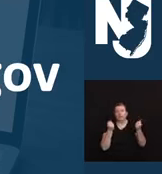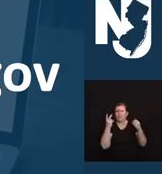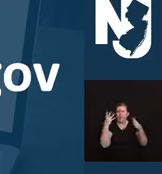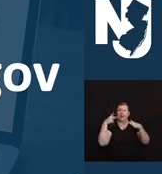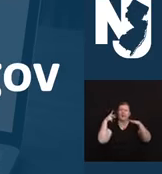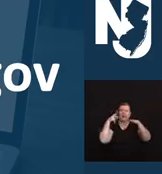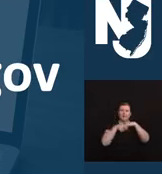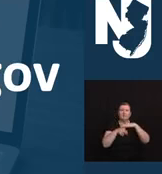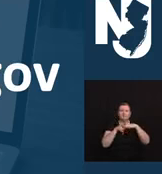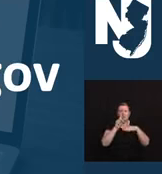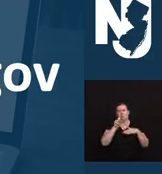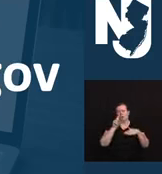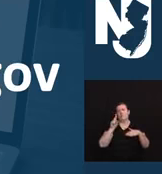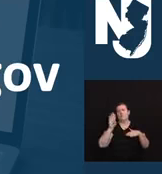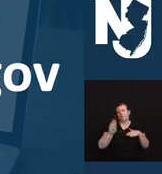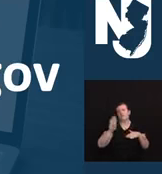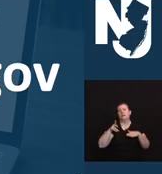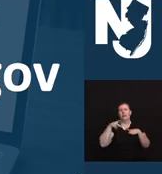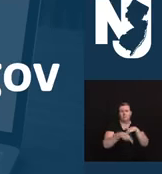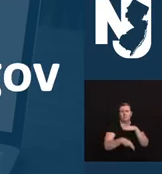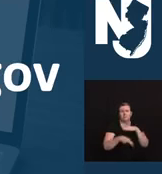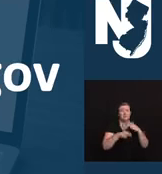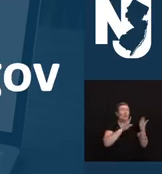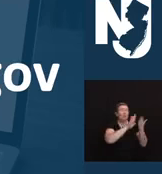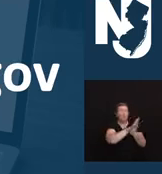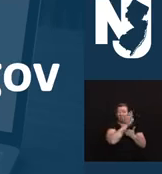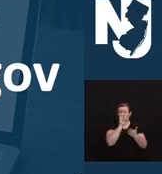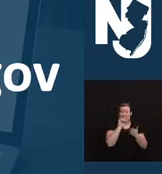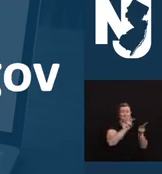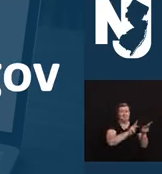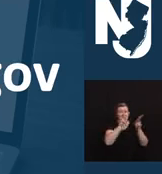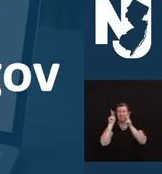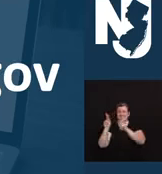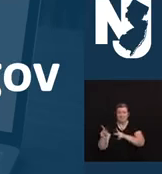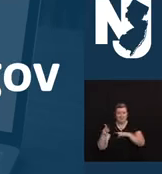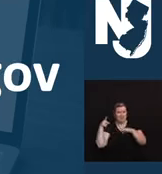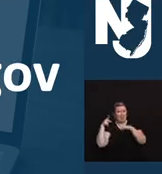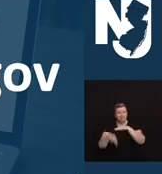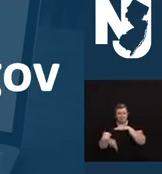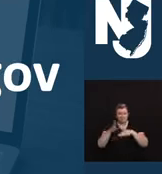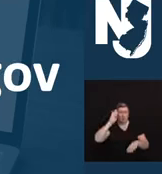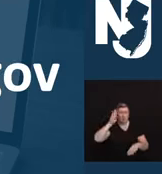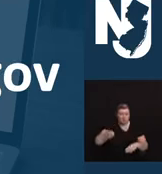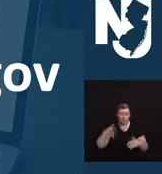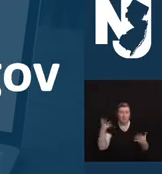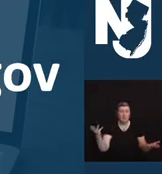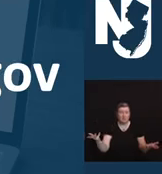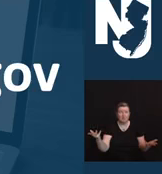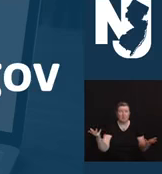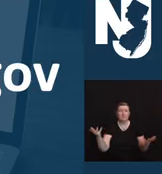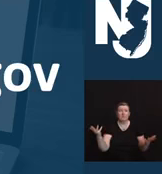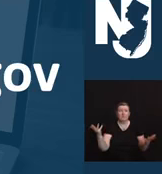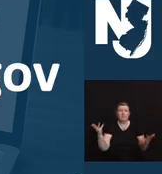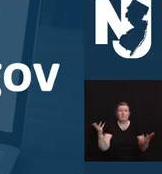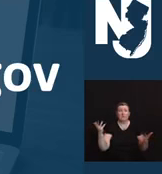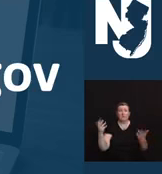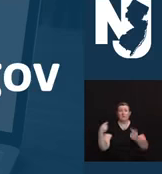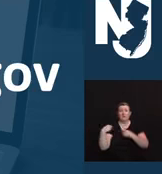by the way, have already cut by nearly $200 million. Over the past 5 months, more